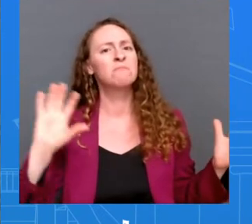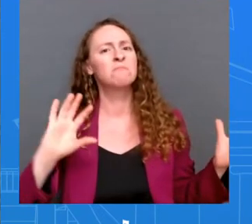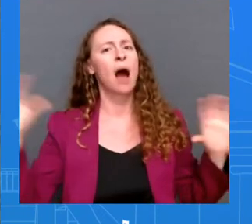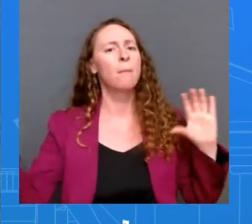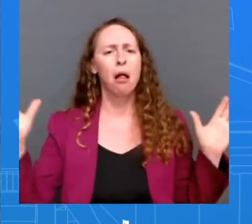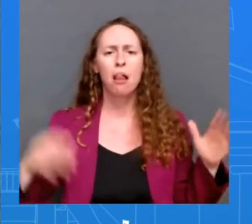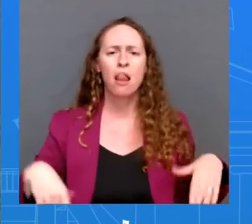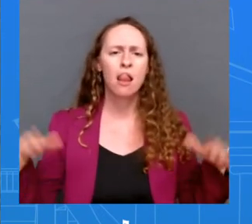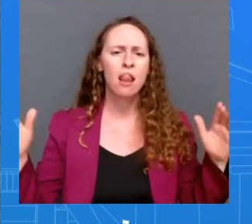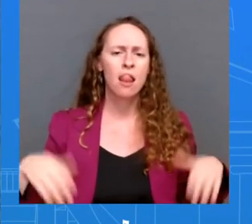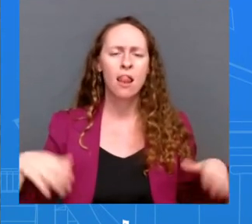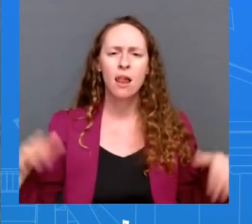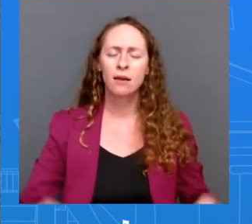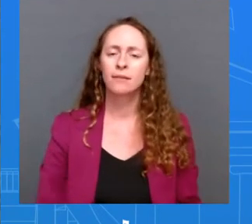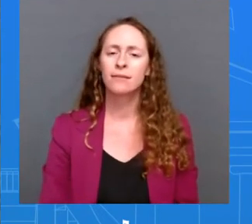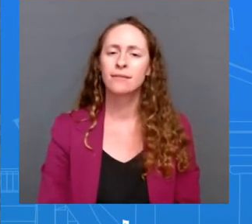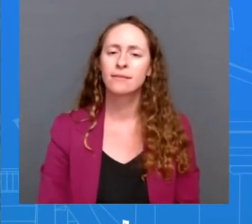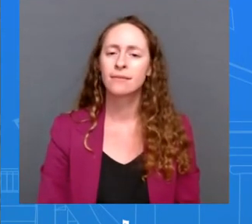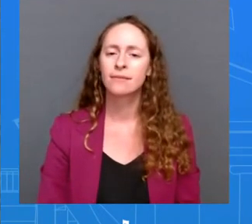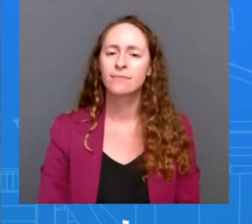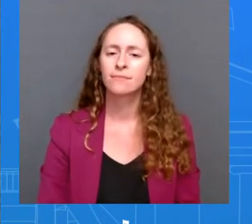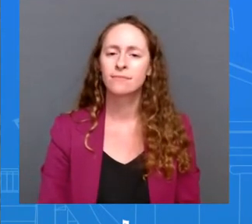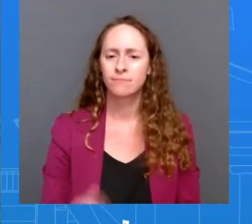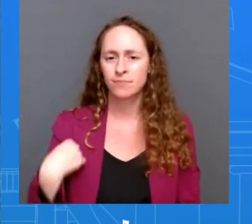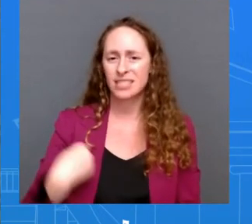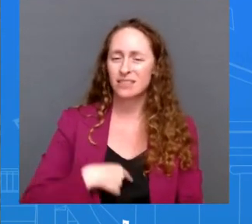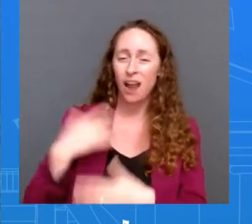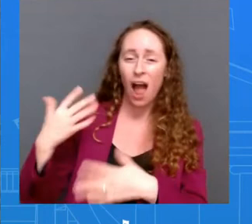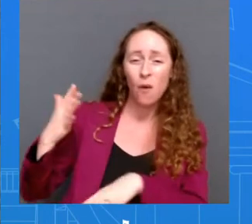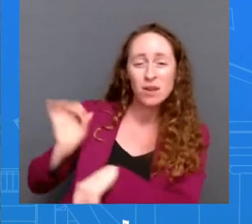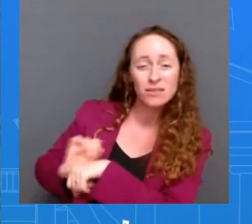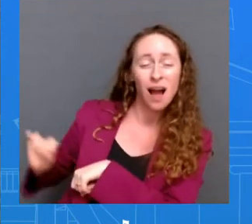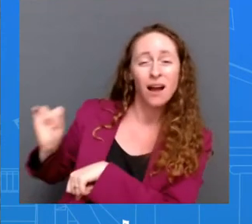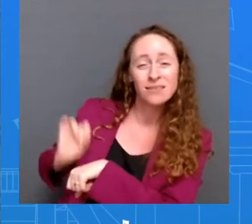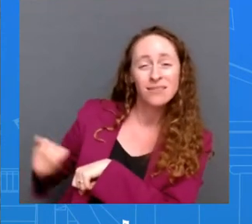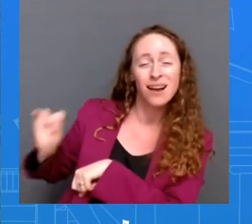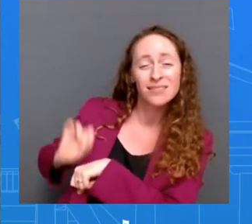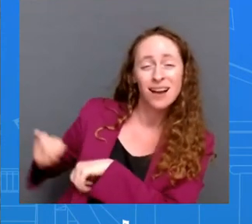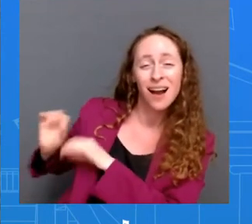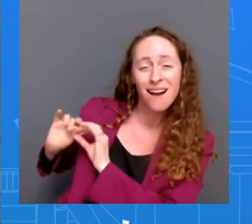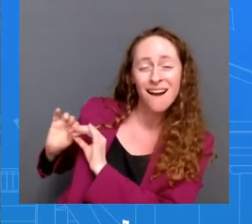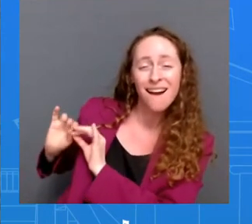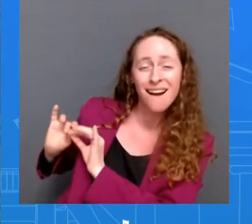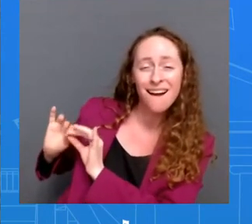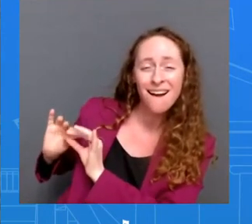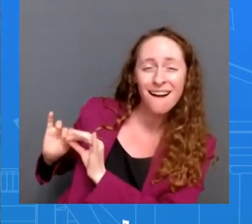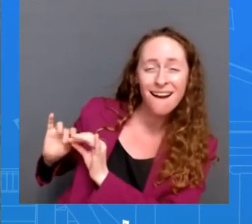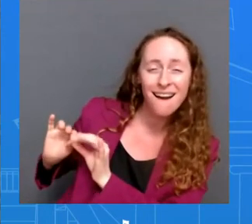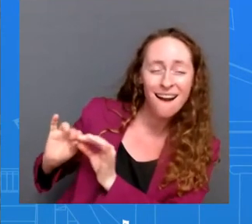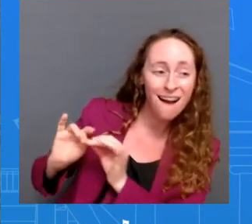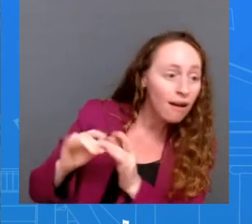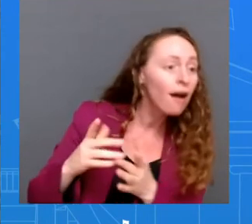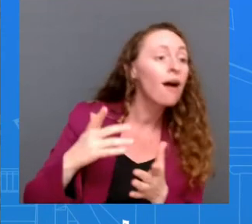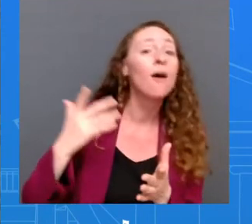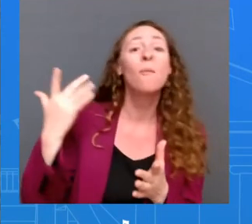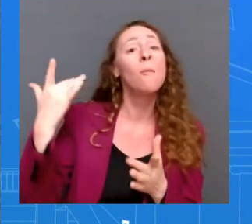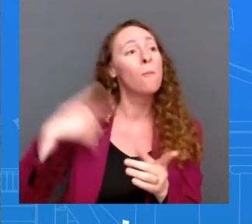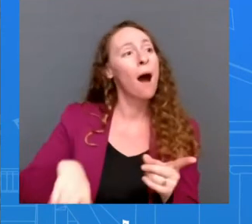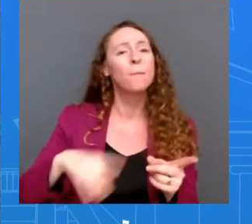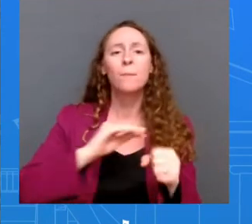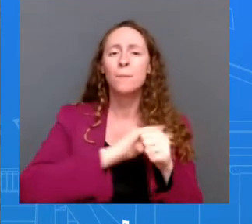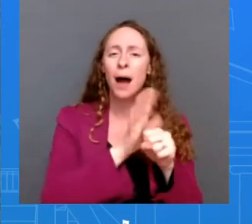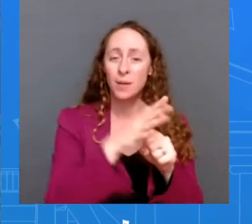work, particularly in the last 18 months, to make more resilient our supply chains across a range of